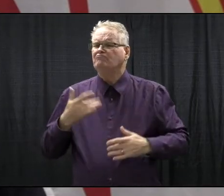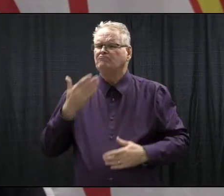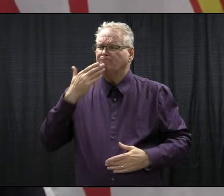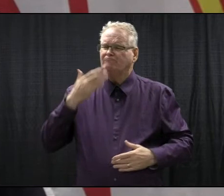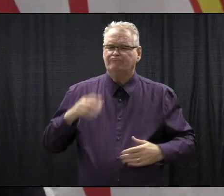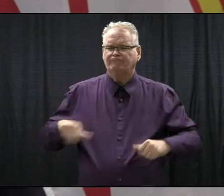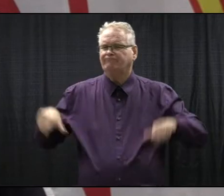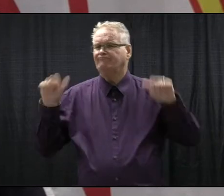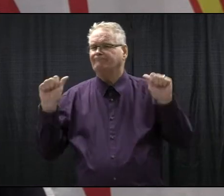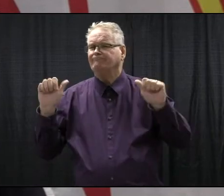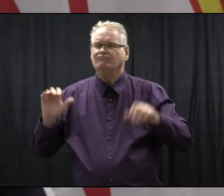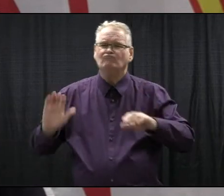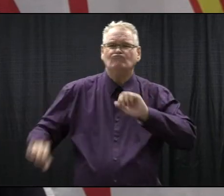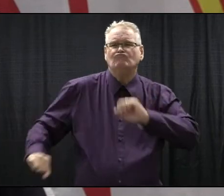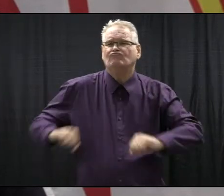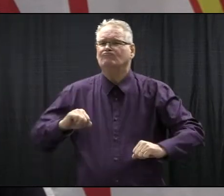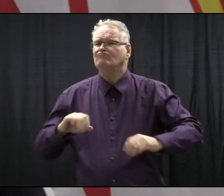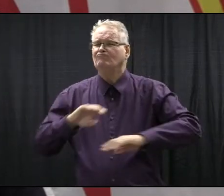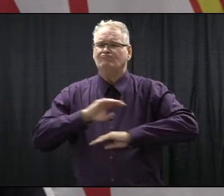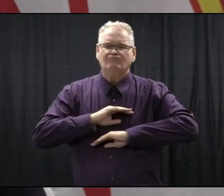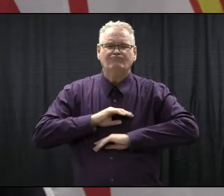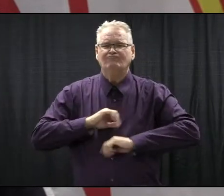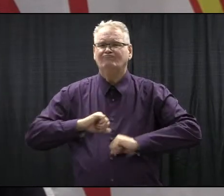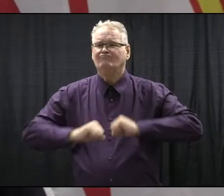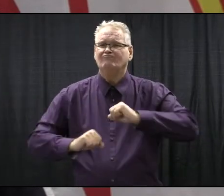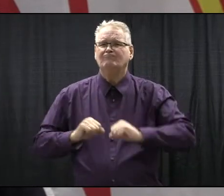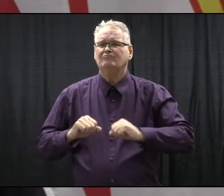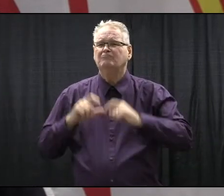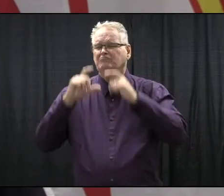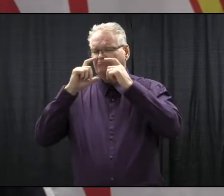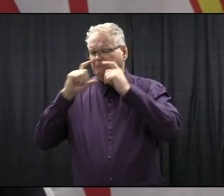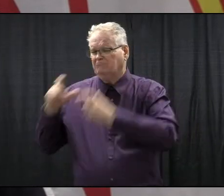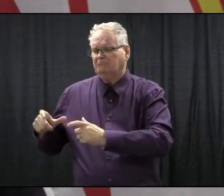are vaccinated, then we would